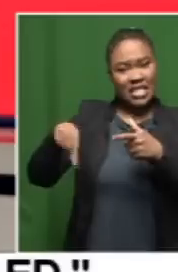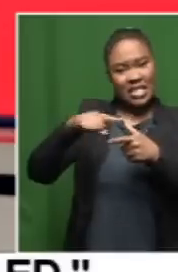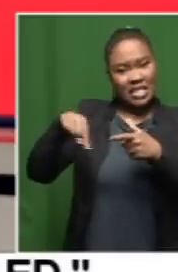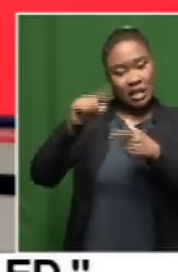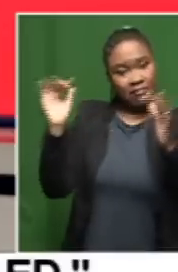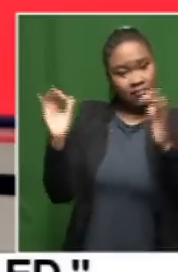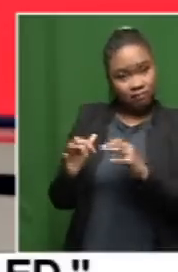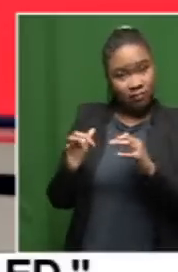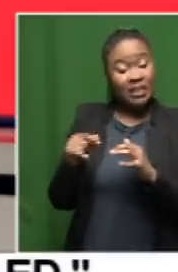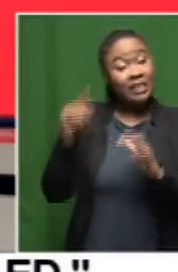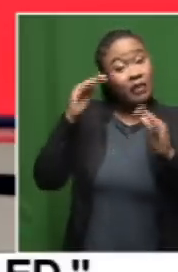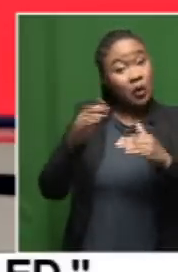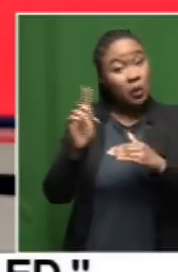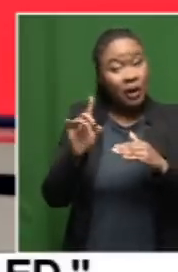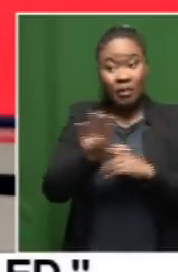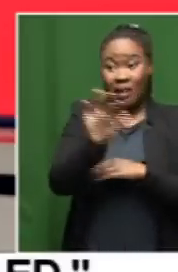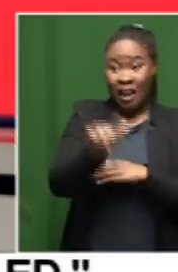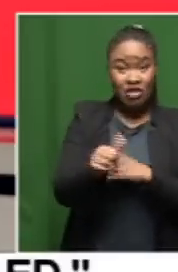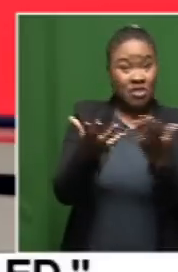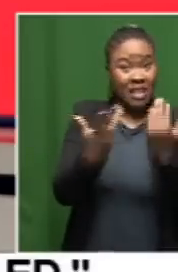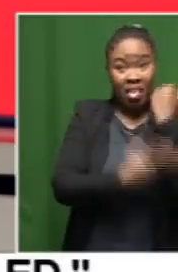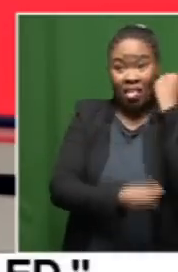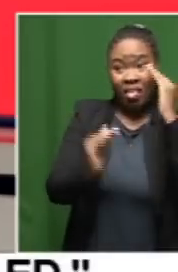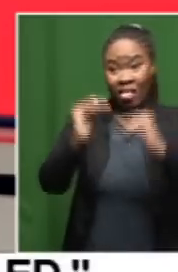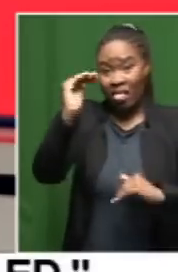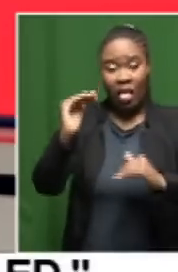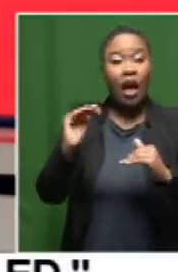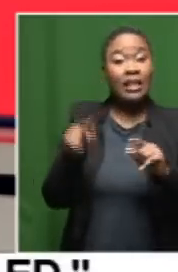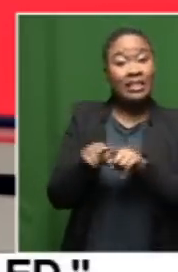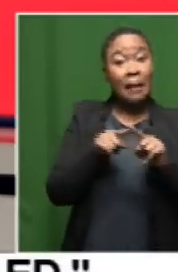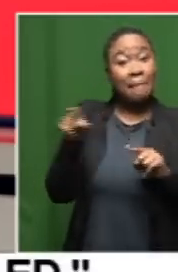state of the country and, of course, its relationship with the ANC. All right, we're into news time.